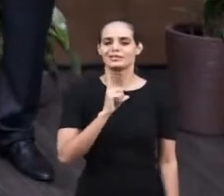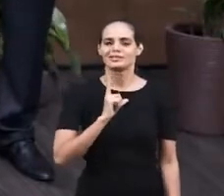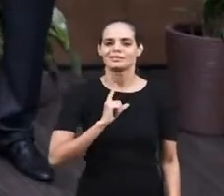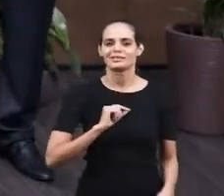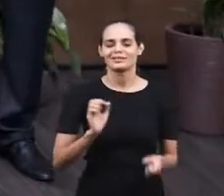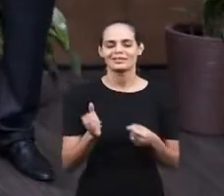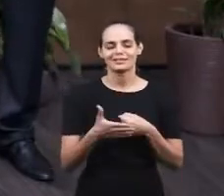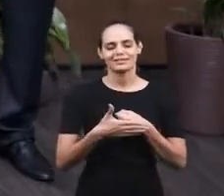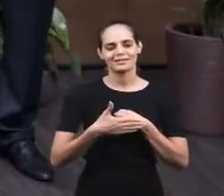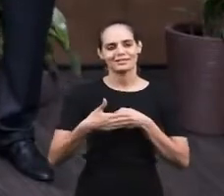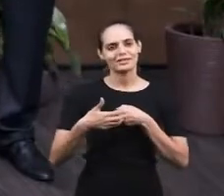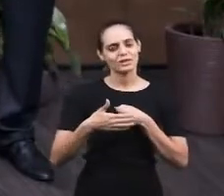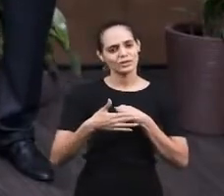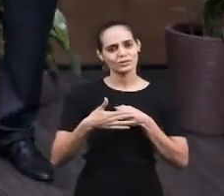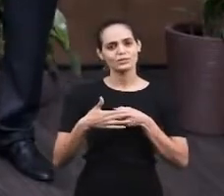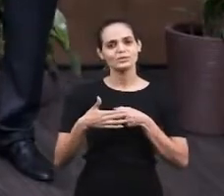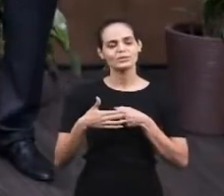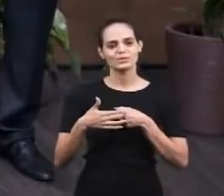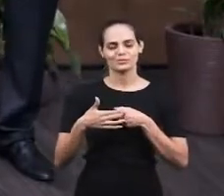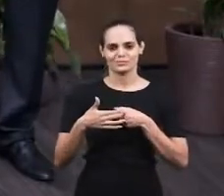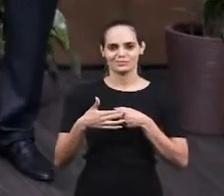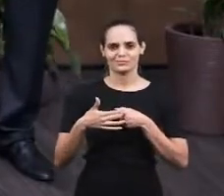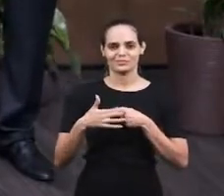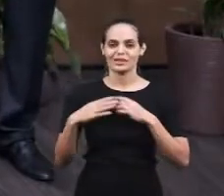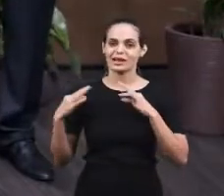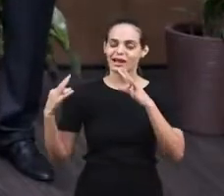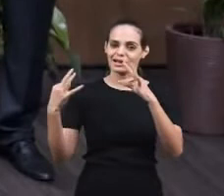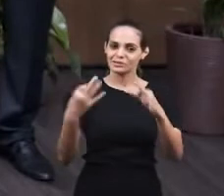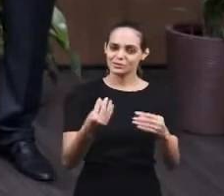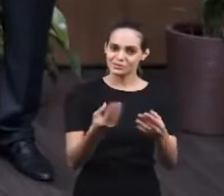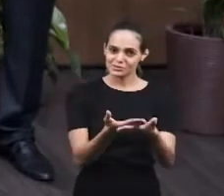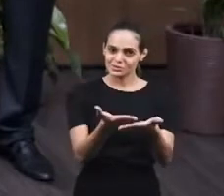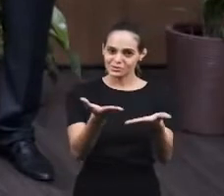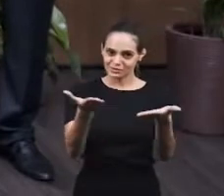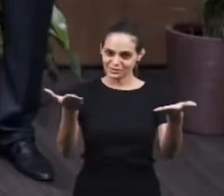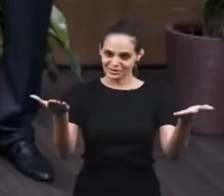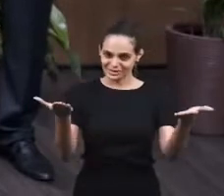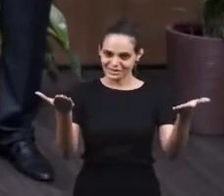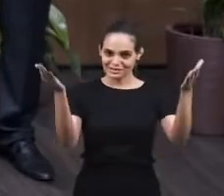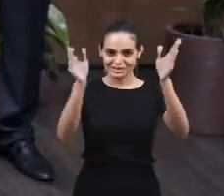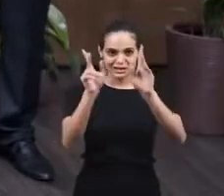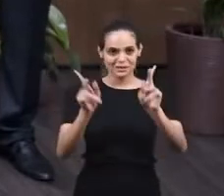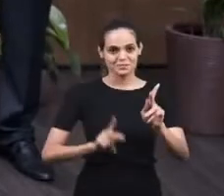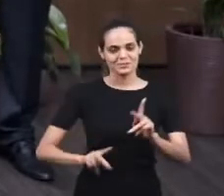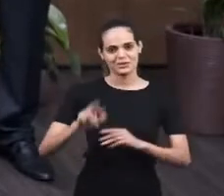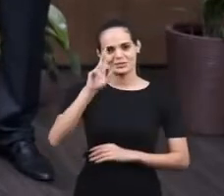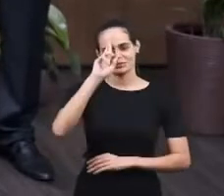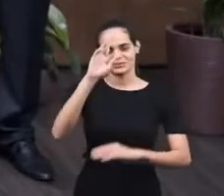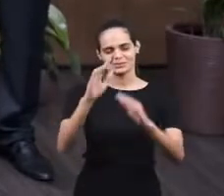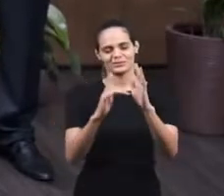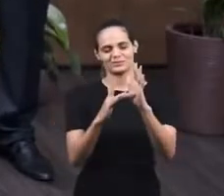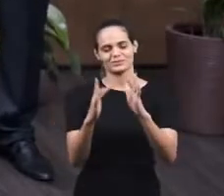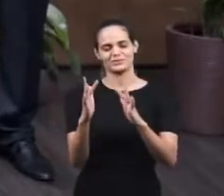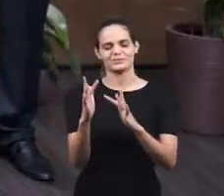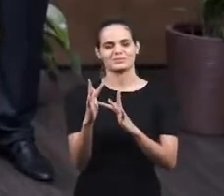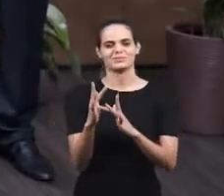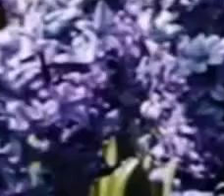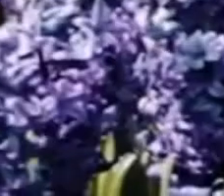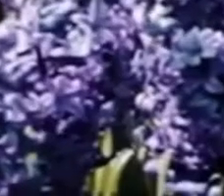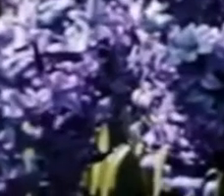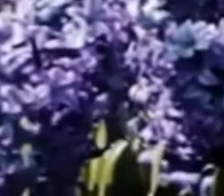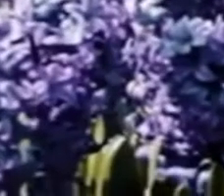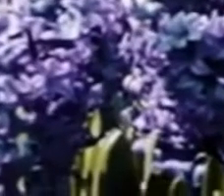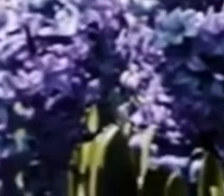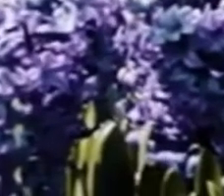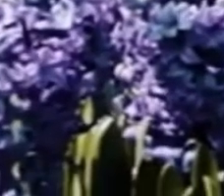refreshment and the comfort of his presence. To all, the peace of the Lord, peace of the